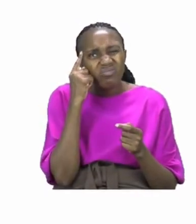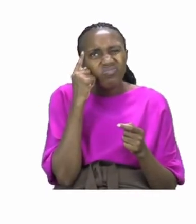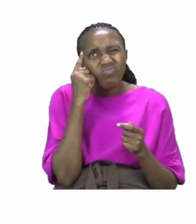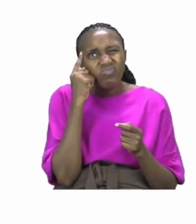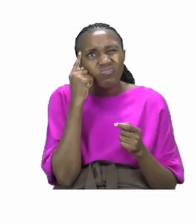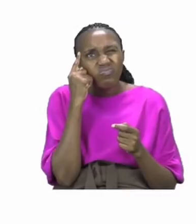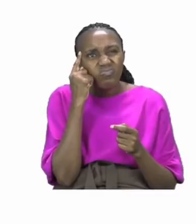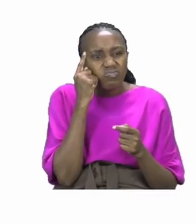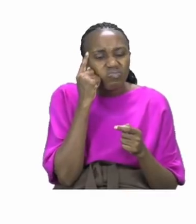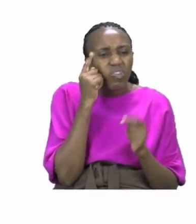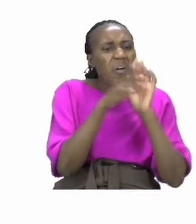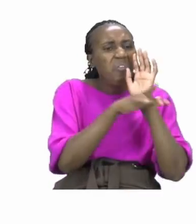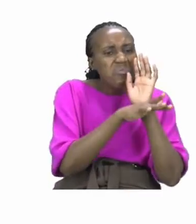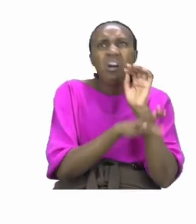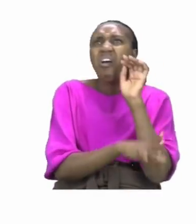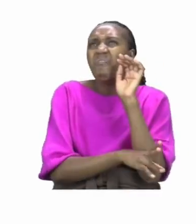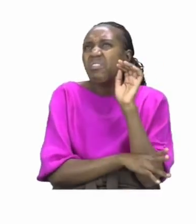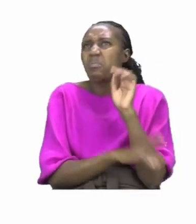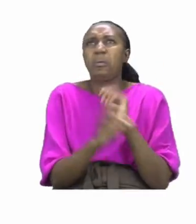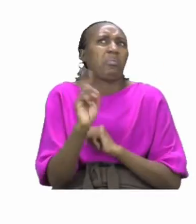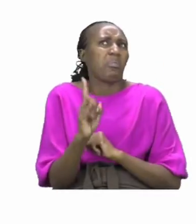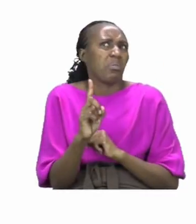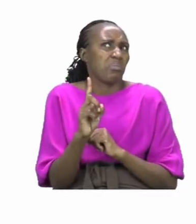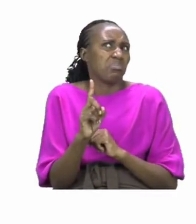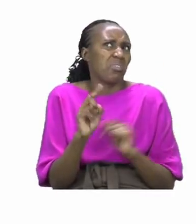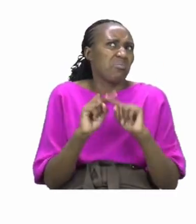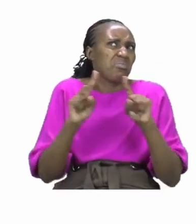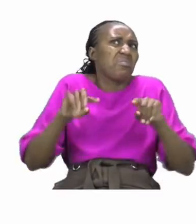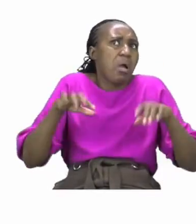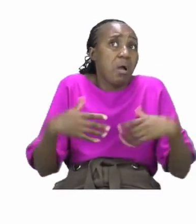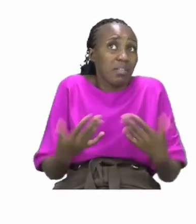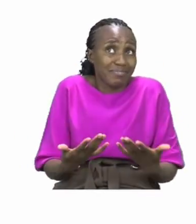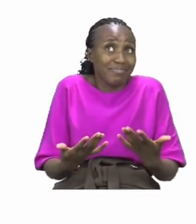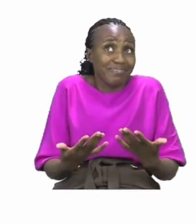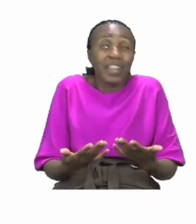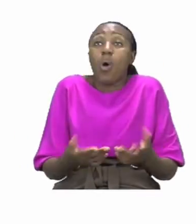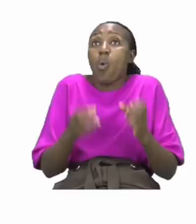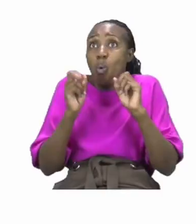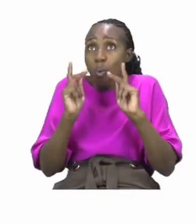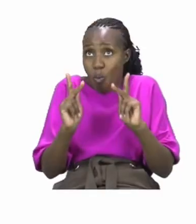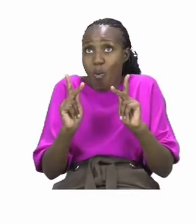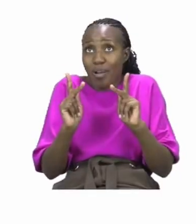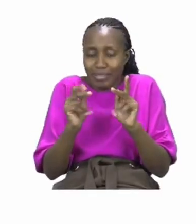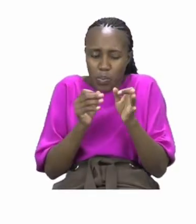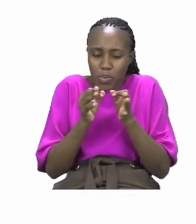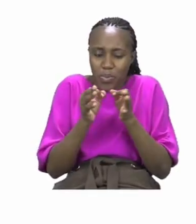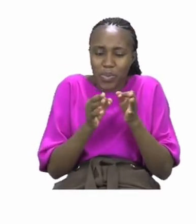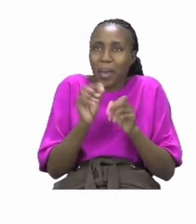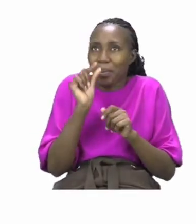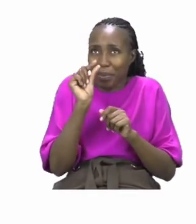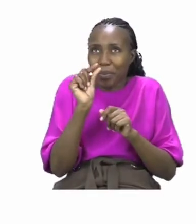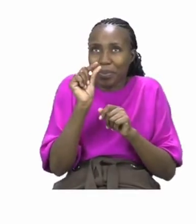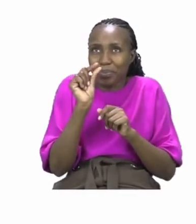the difference between a fruit and a vegetable? Wow, I can tell you 2 big